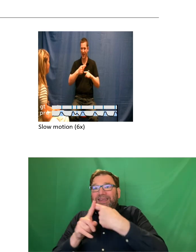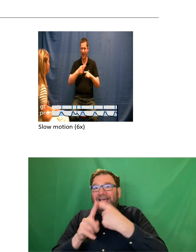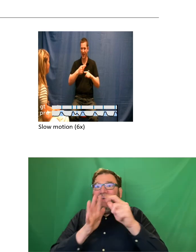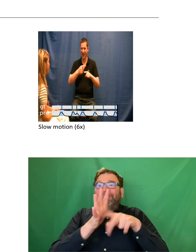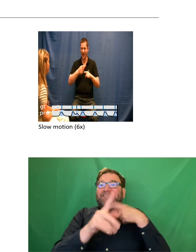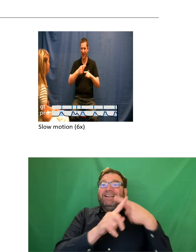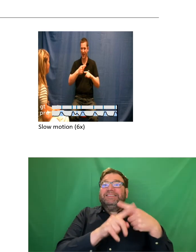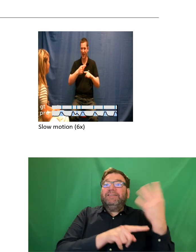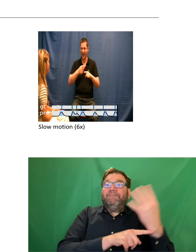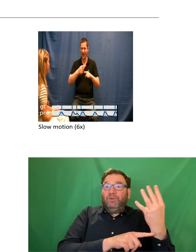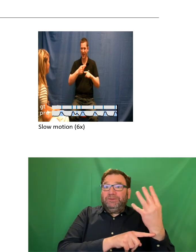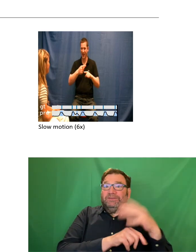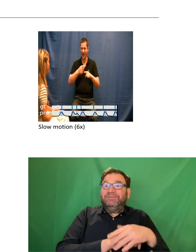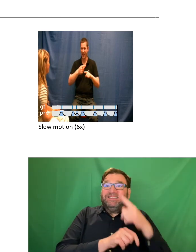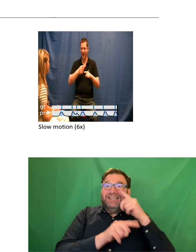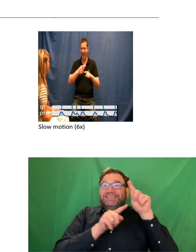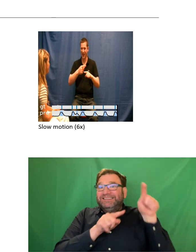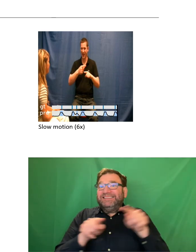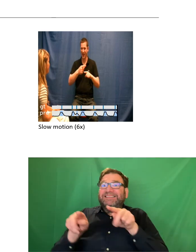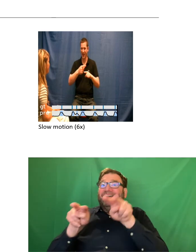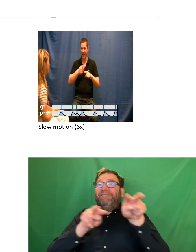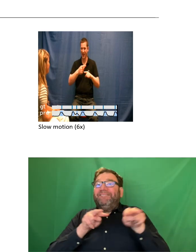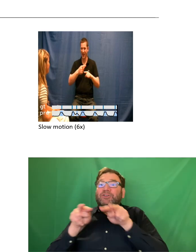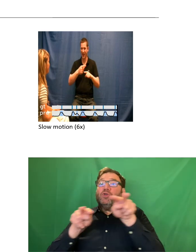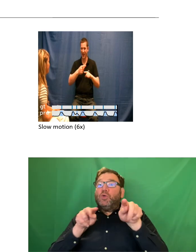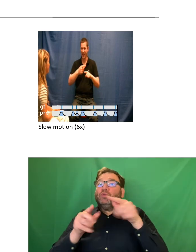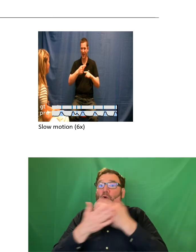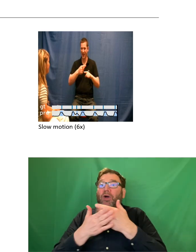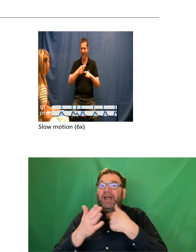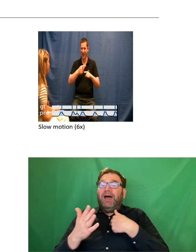14. You can find the corresponding